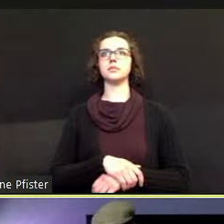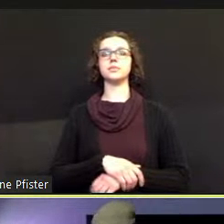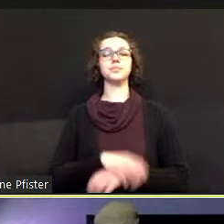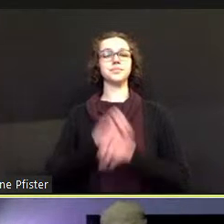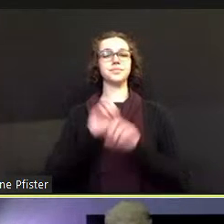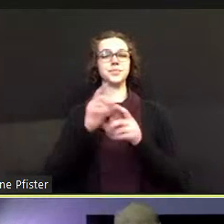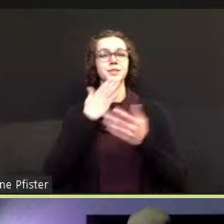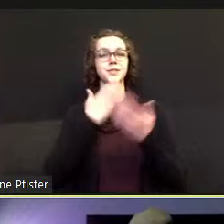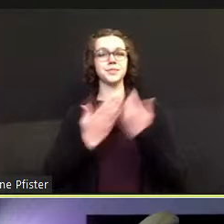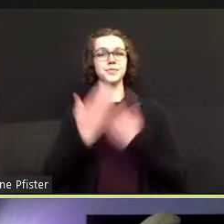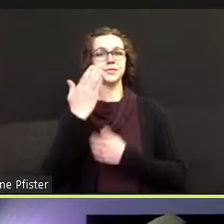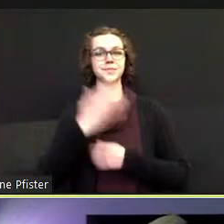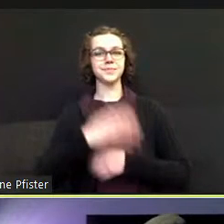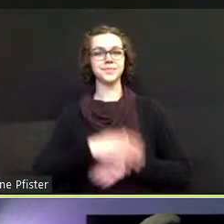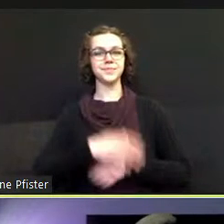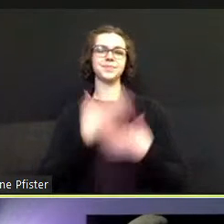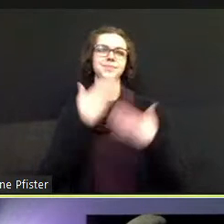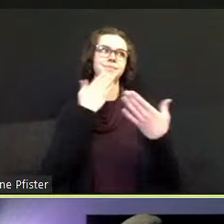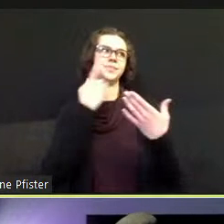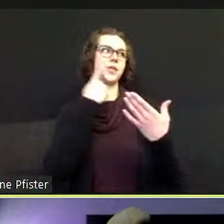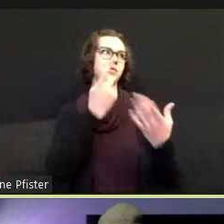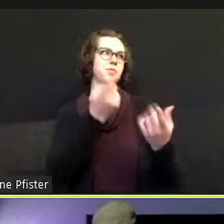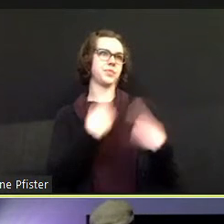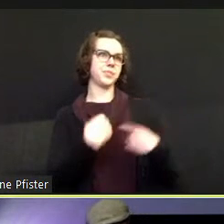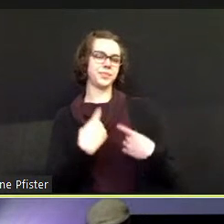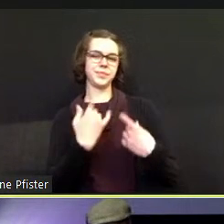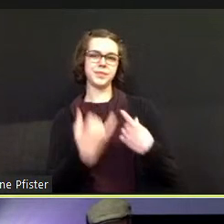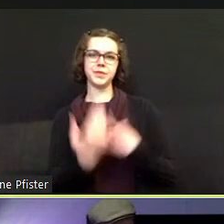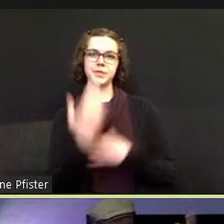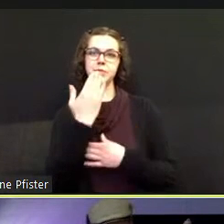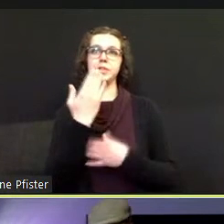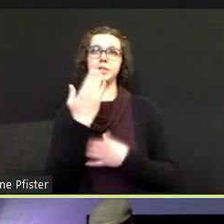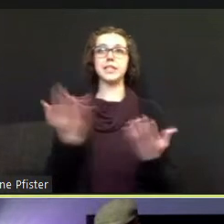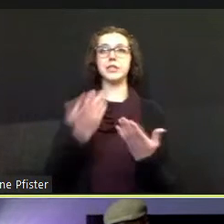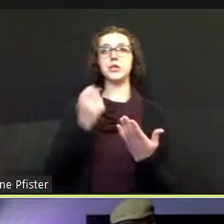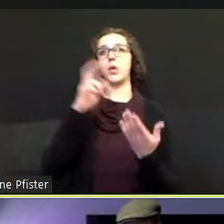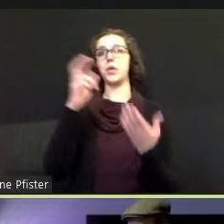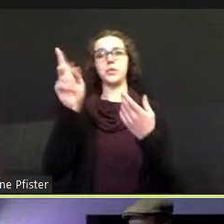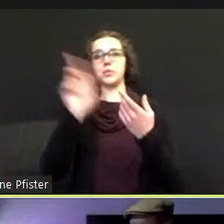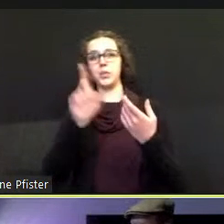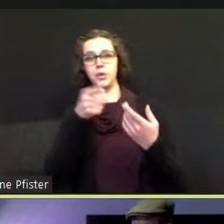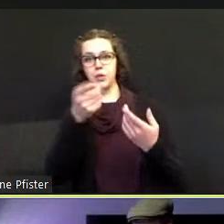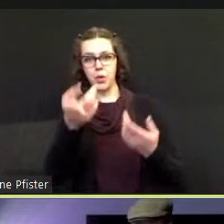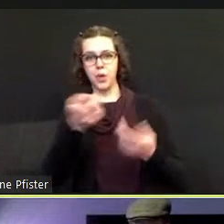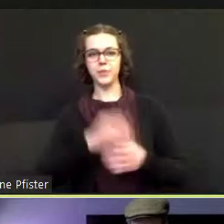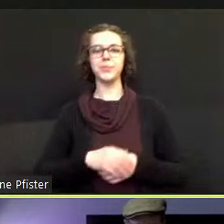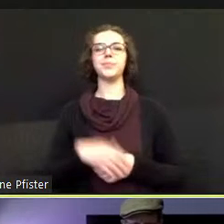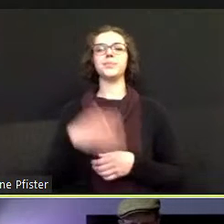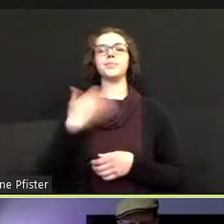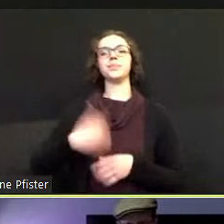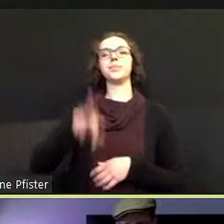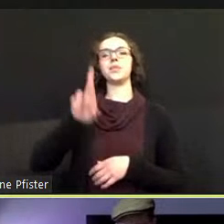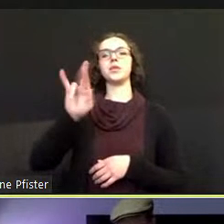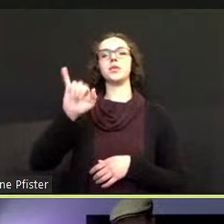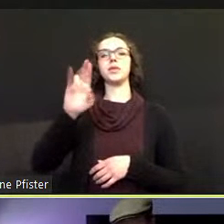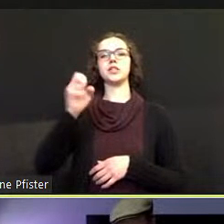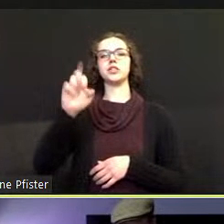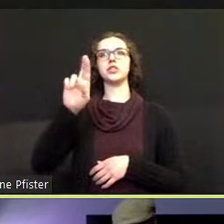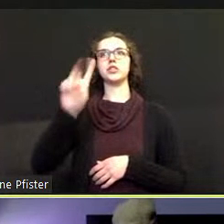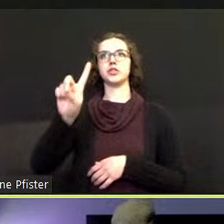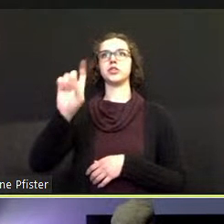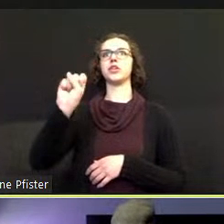Okay, good morning. Thank you for being here or wherever. My name is Richard Senghas, and